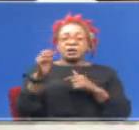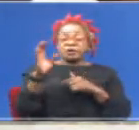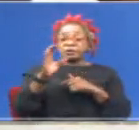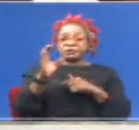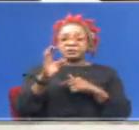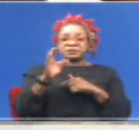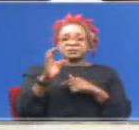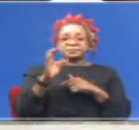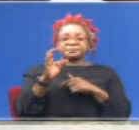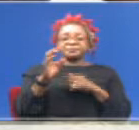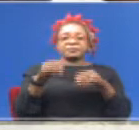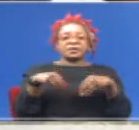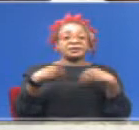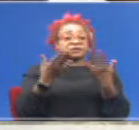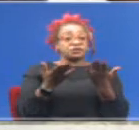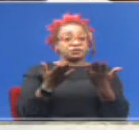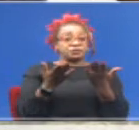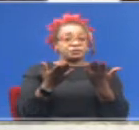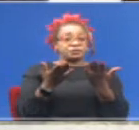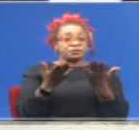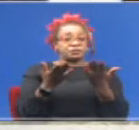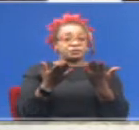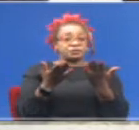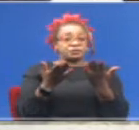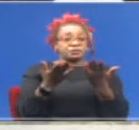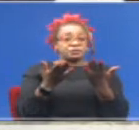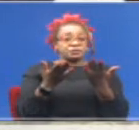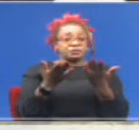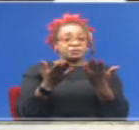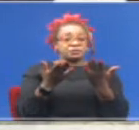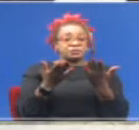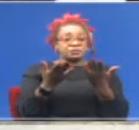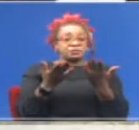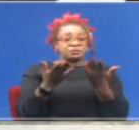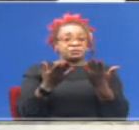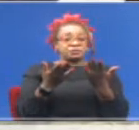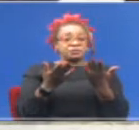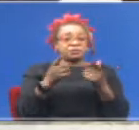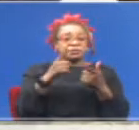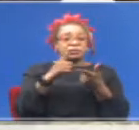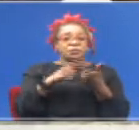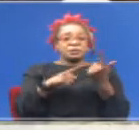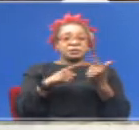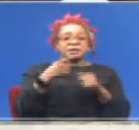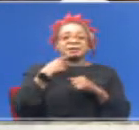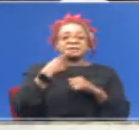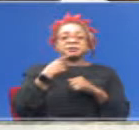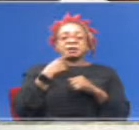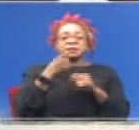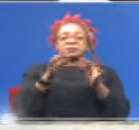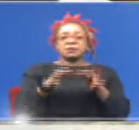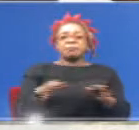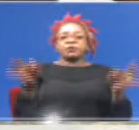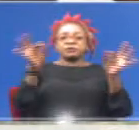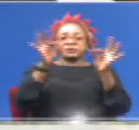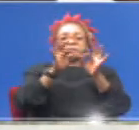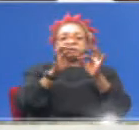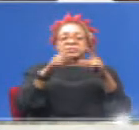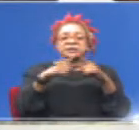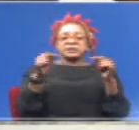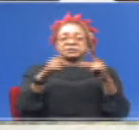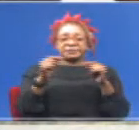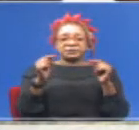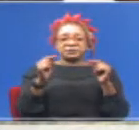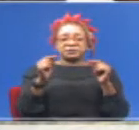has issued what I regard as an important statement.